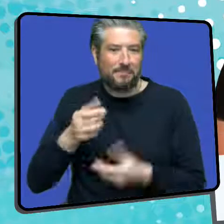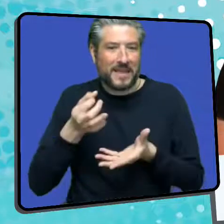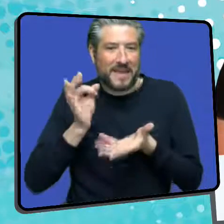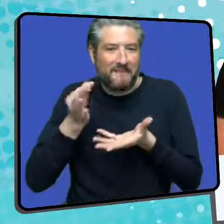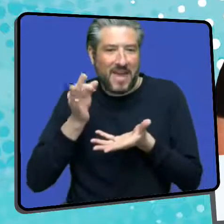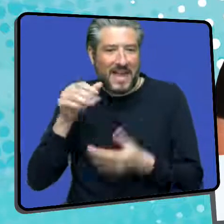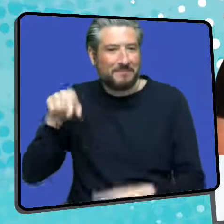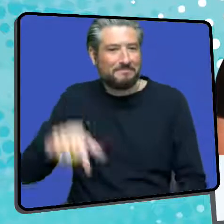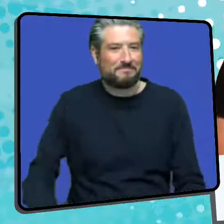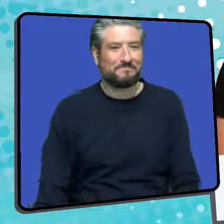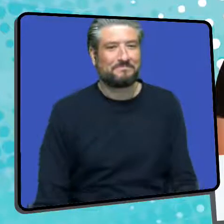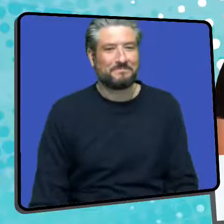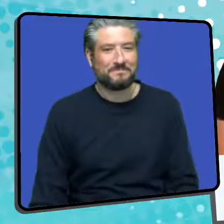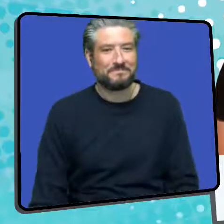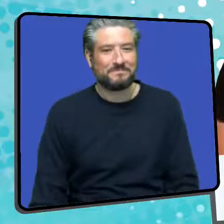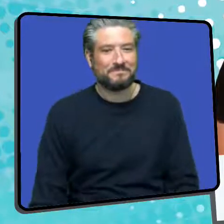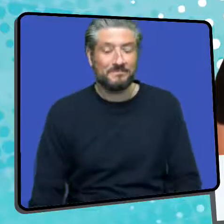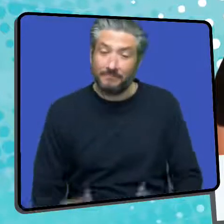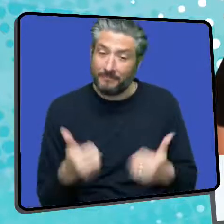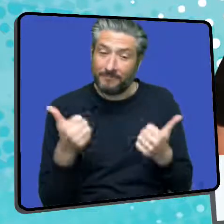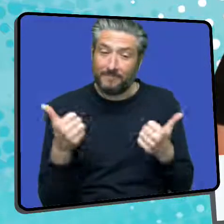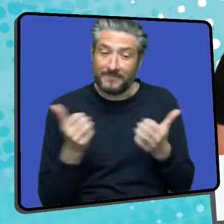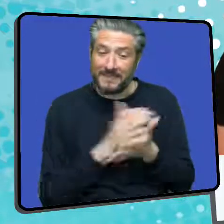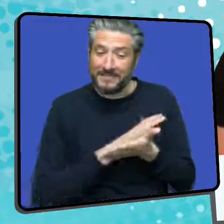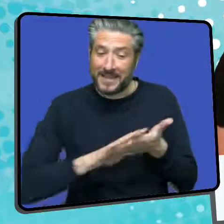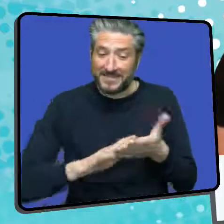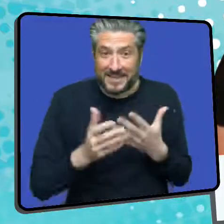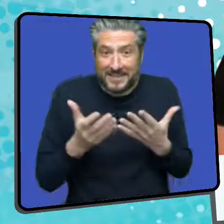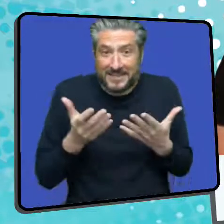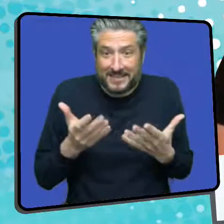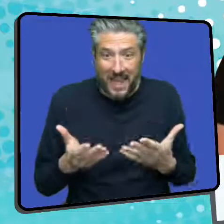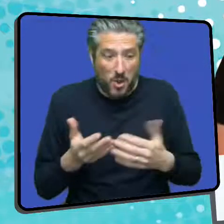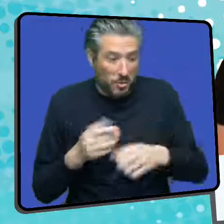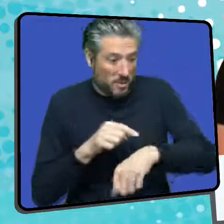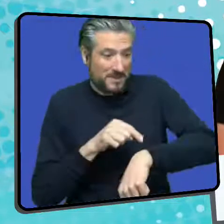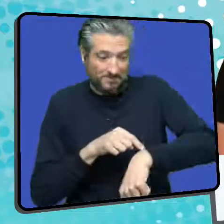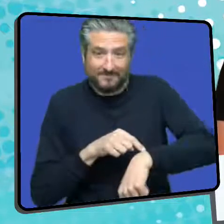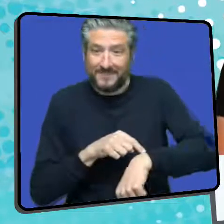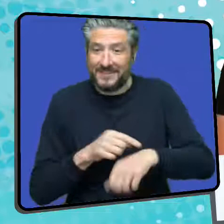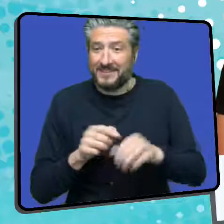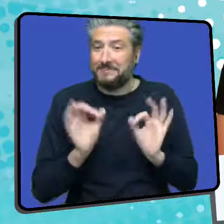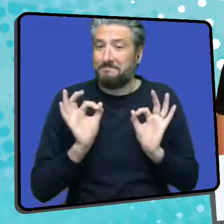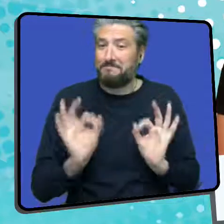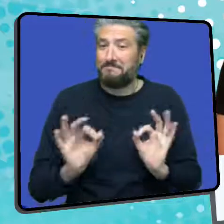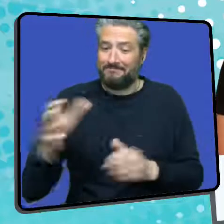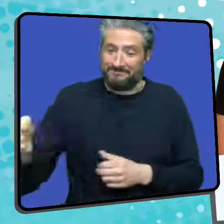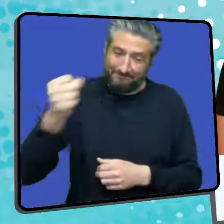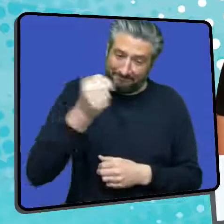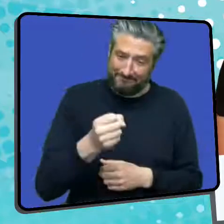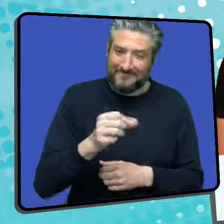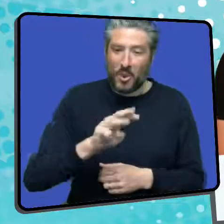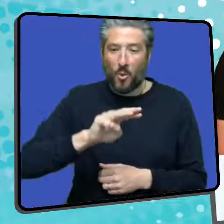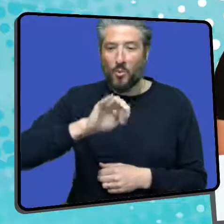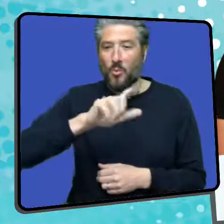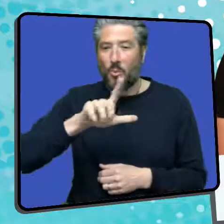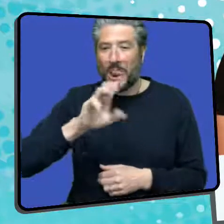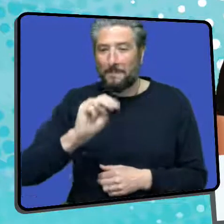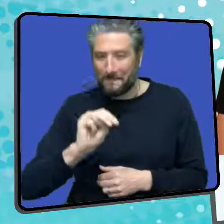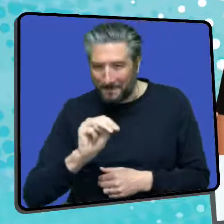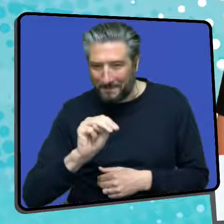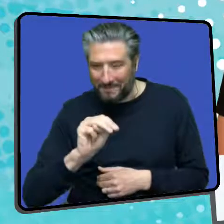Nice. So let's not wait any longer and get Willem into the show. Wow, hey, good morning.